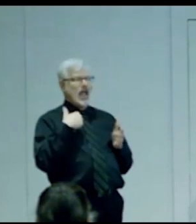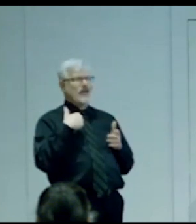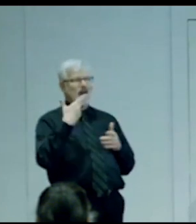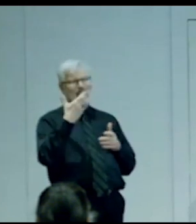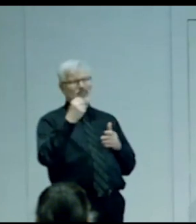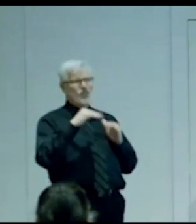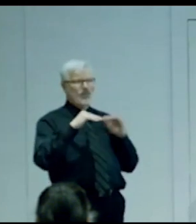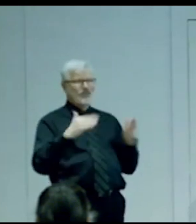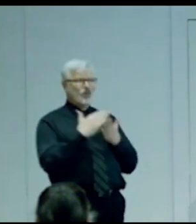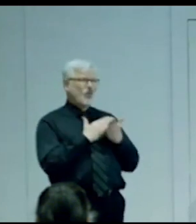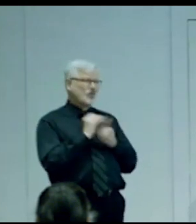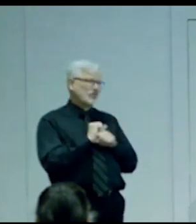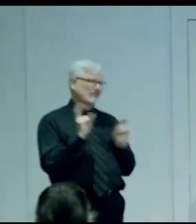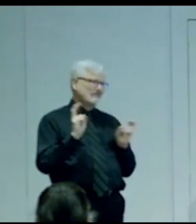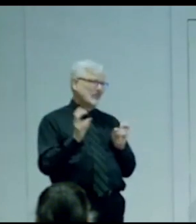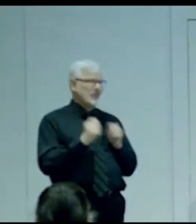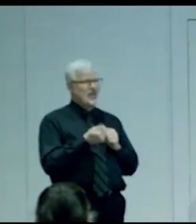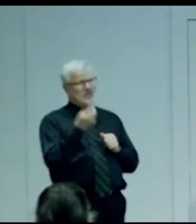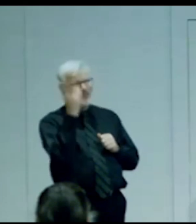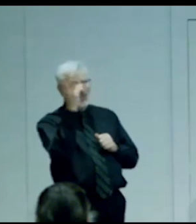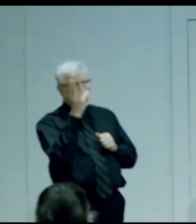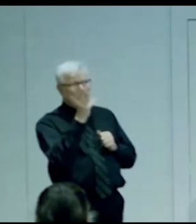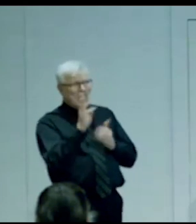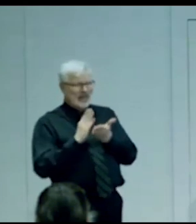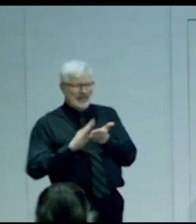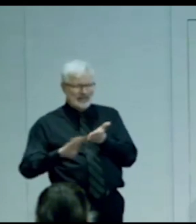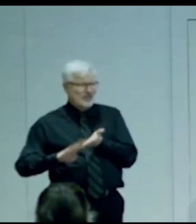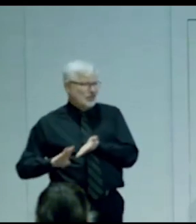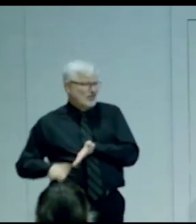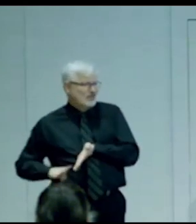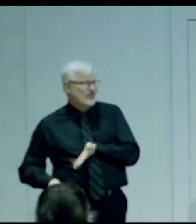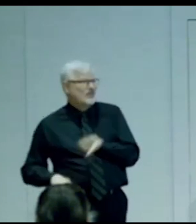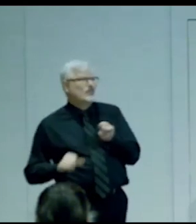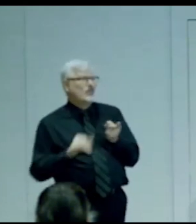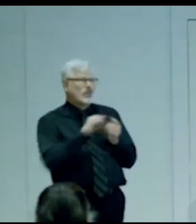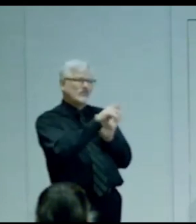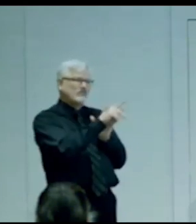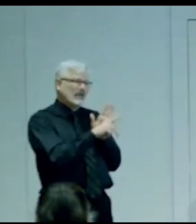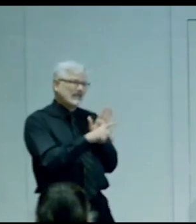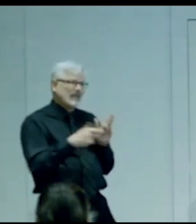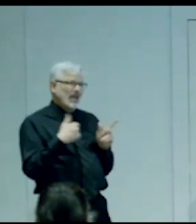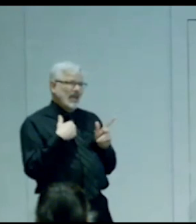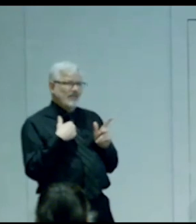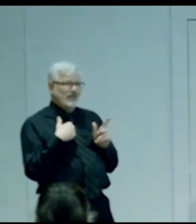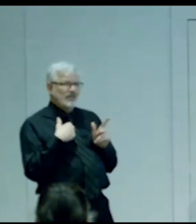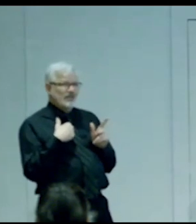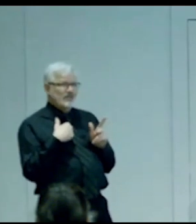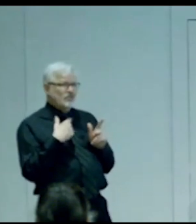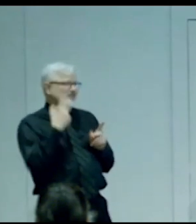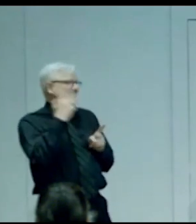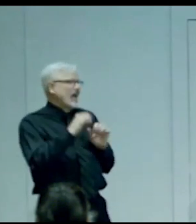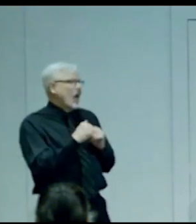it is that does all night Dude, like that, it doesn't do that fire. They are.